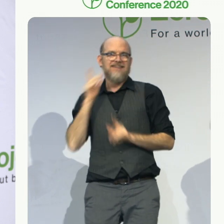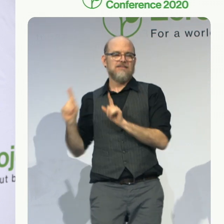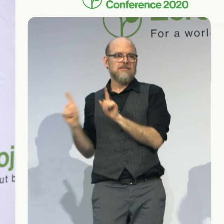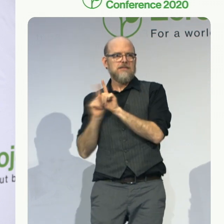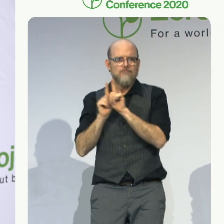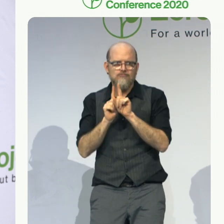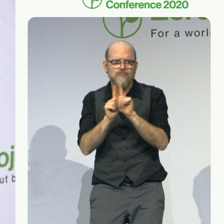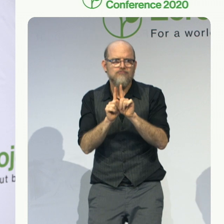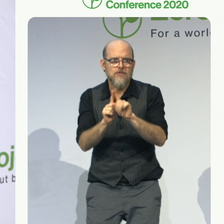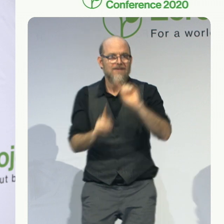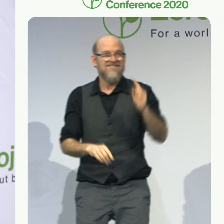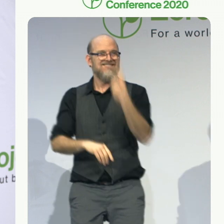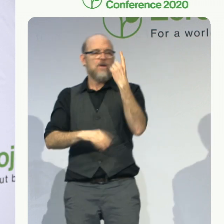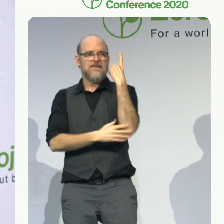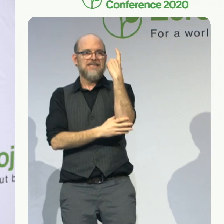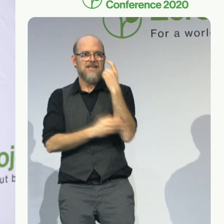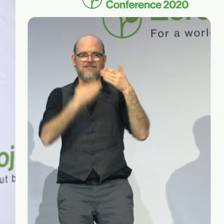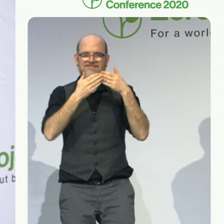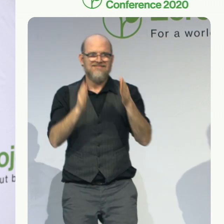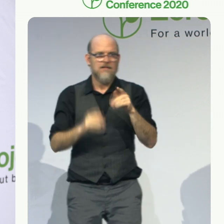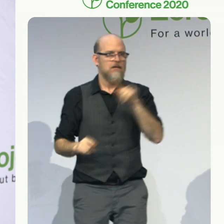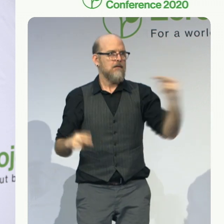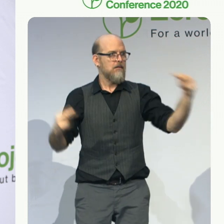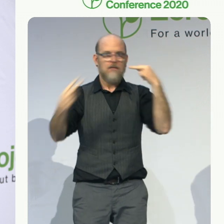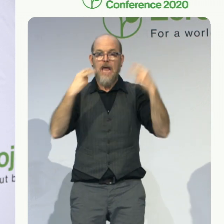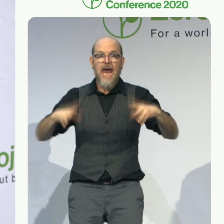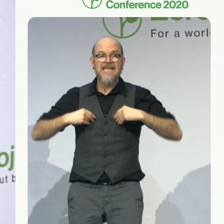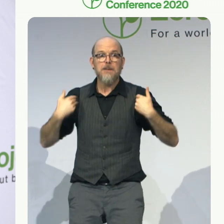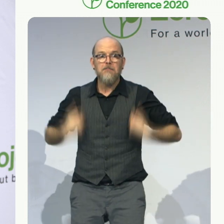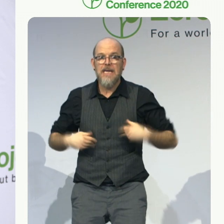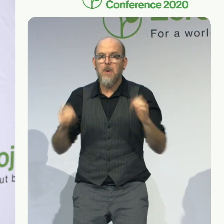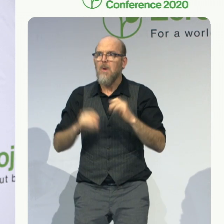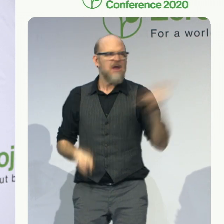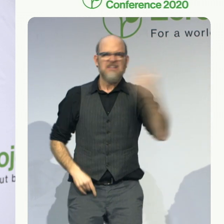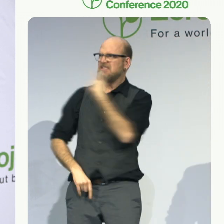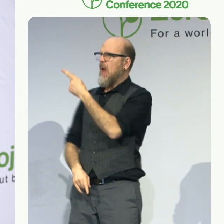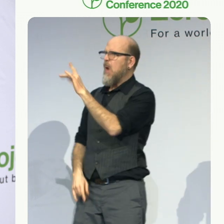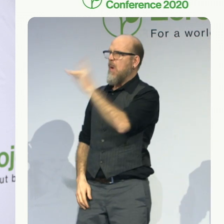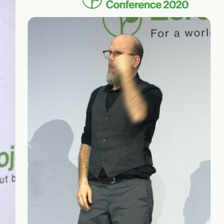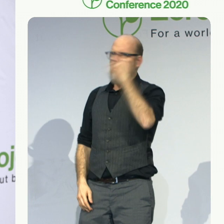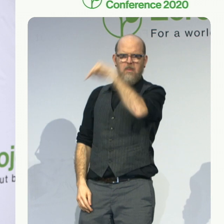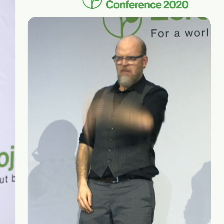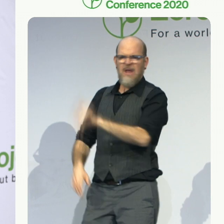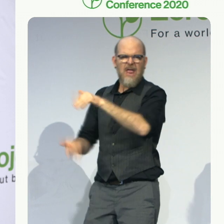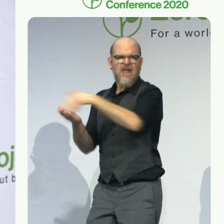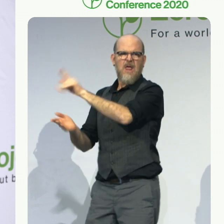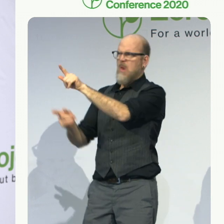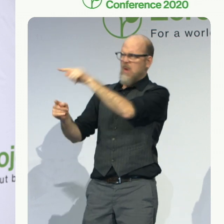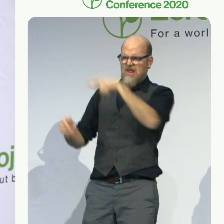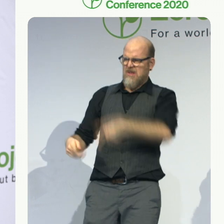me. They would ask, "Why are you here? You don't belong with